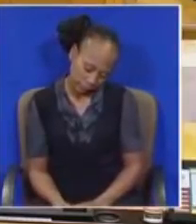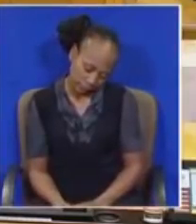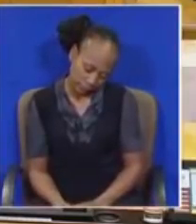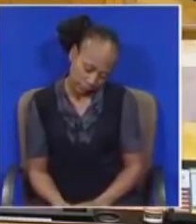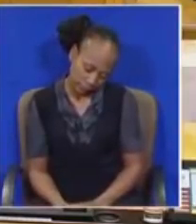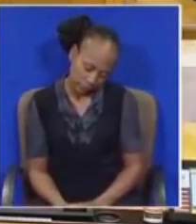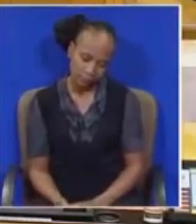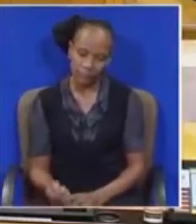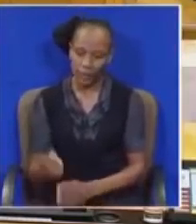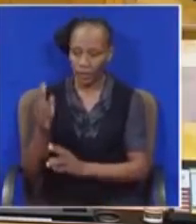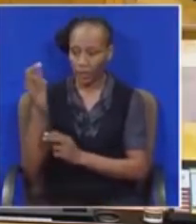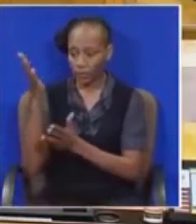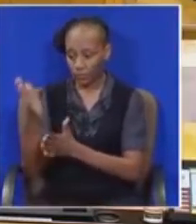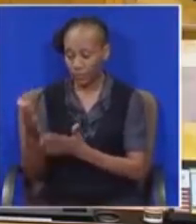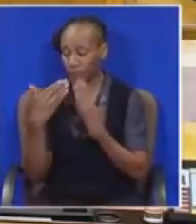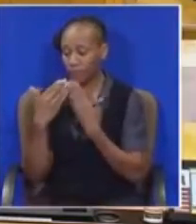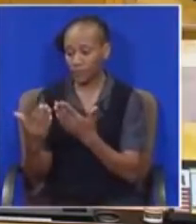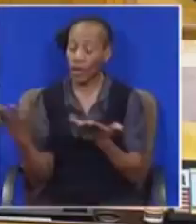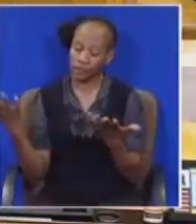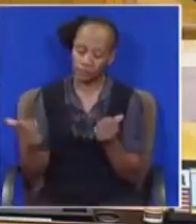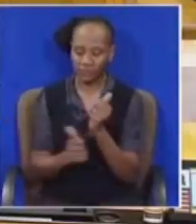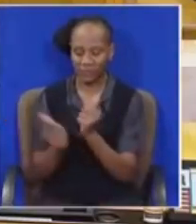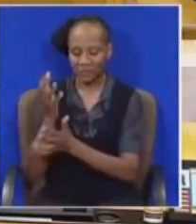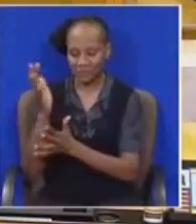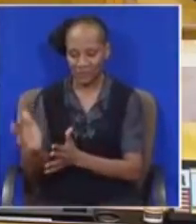Thank you, Honourable Speaker, Deputy Speaker.